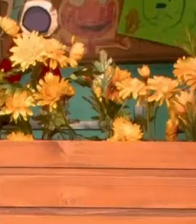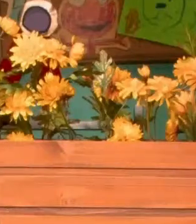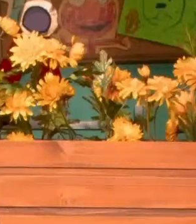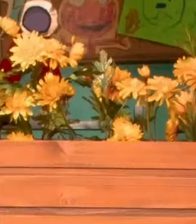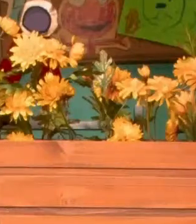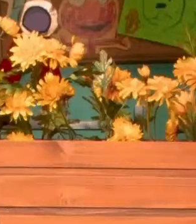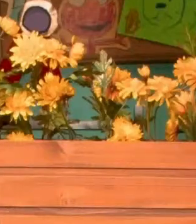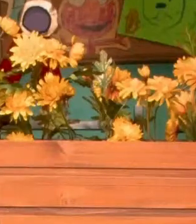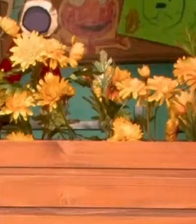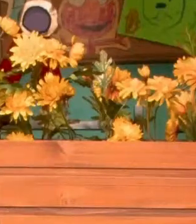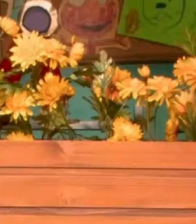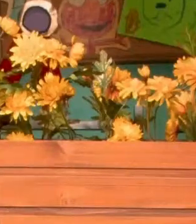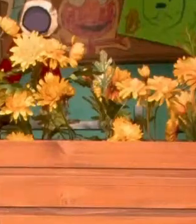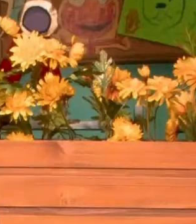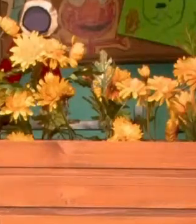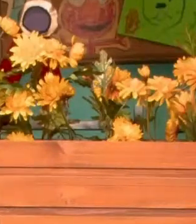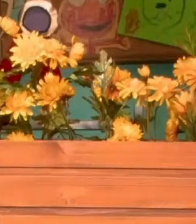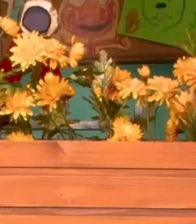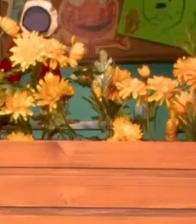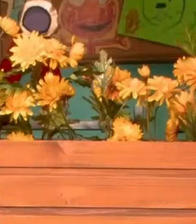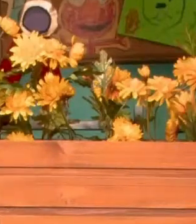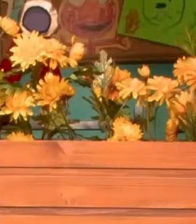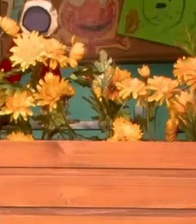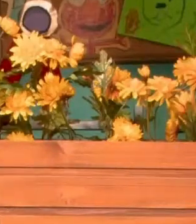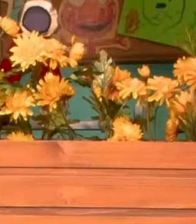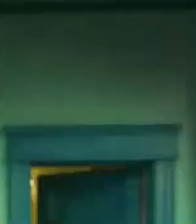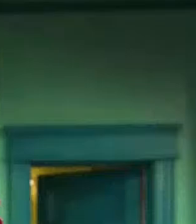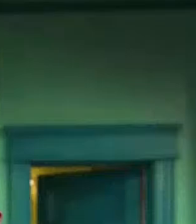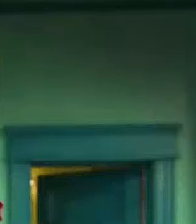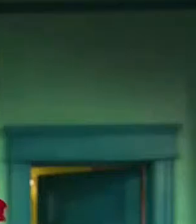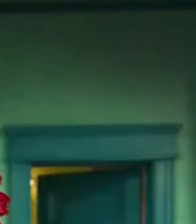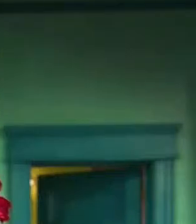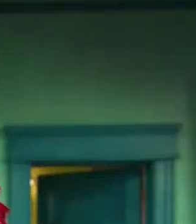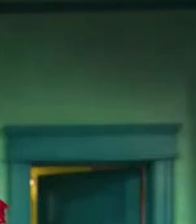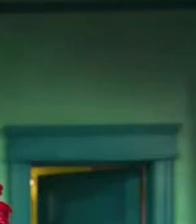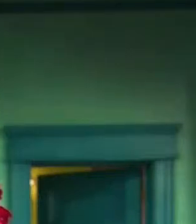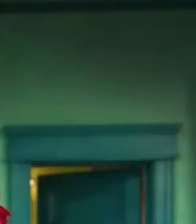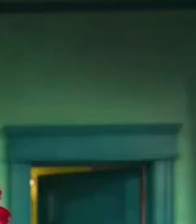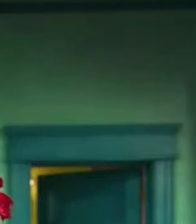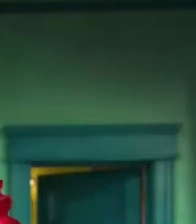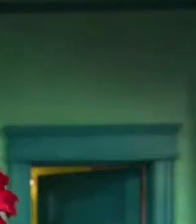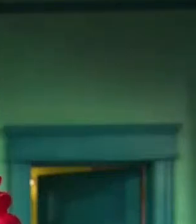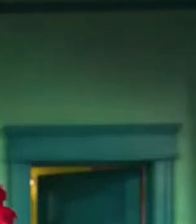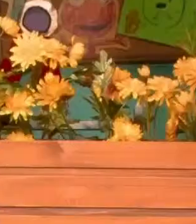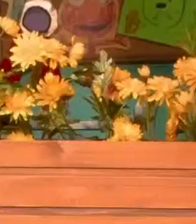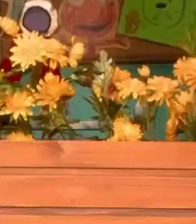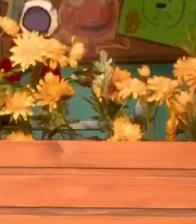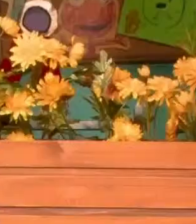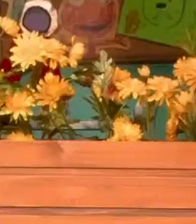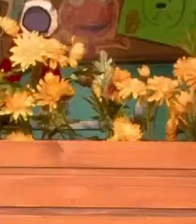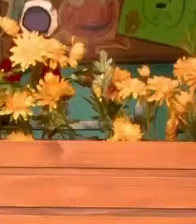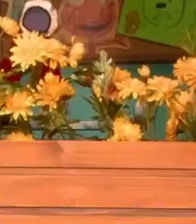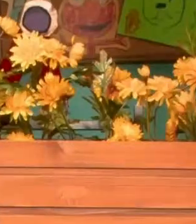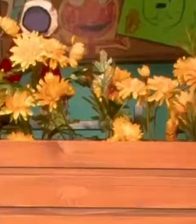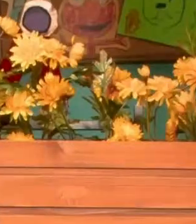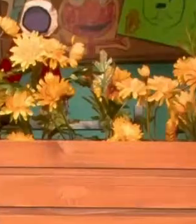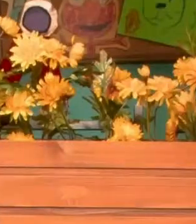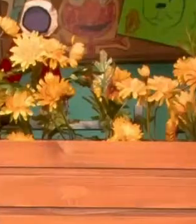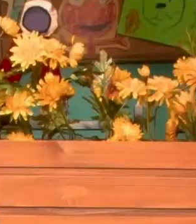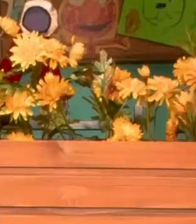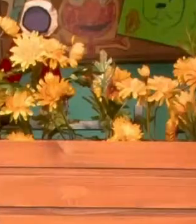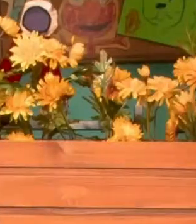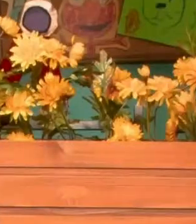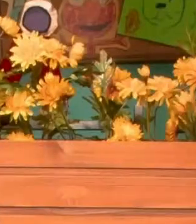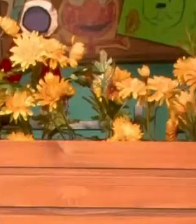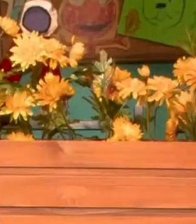people. It isn't difficult. Even a 3-year-old can do it. Hi, everybody! Sure, it'll keep you and